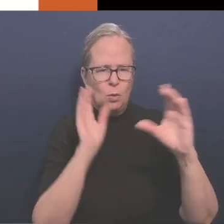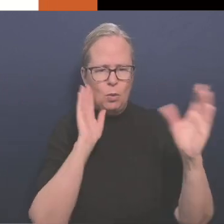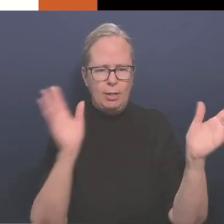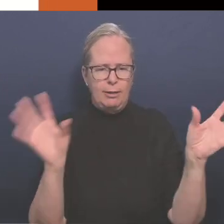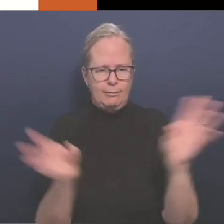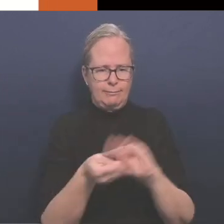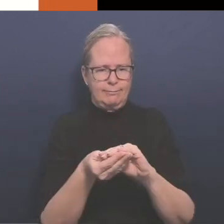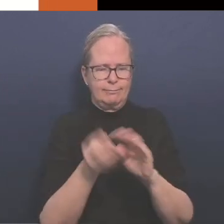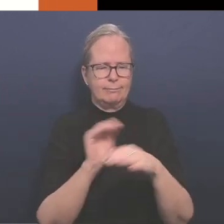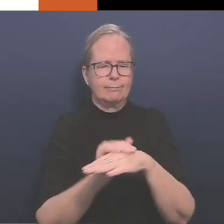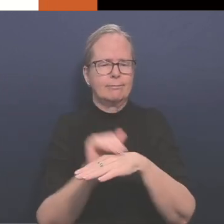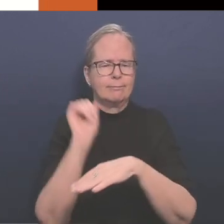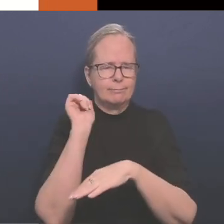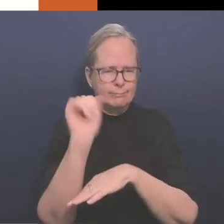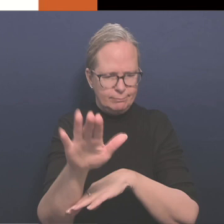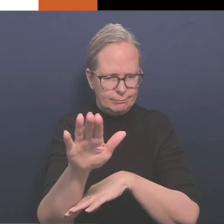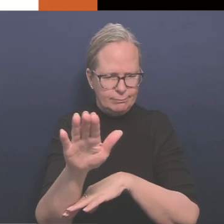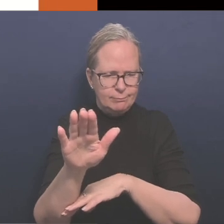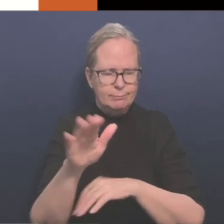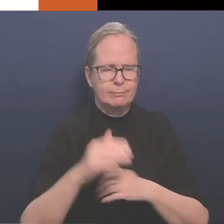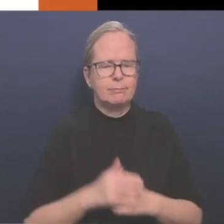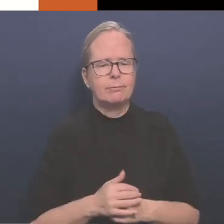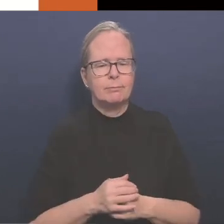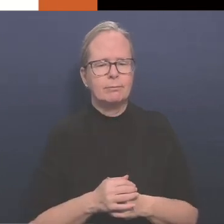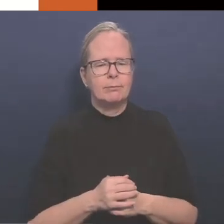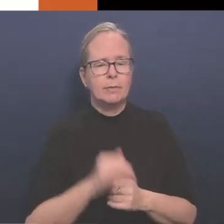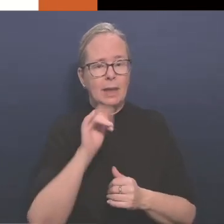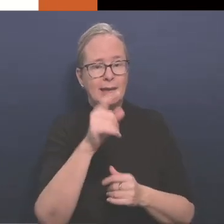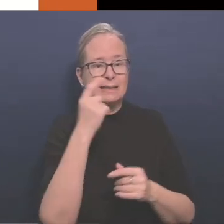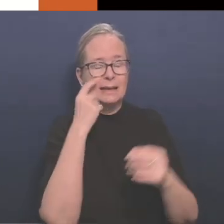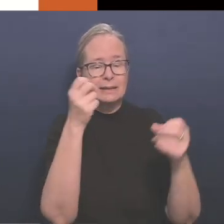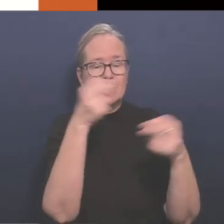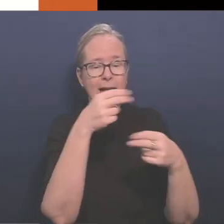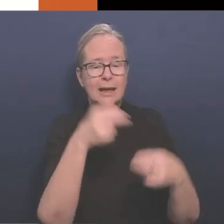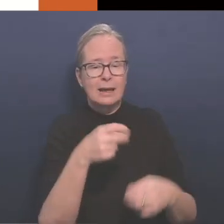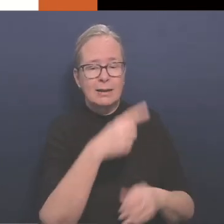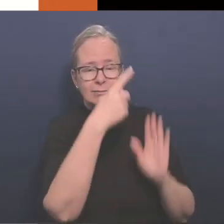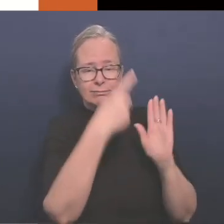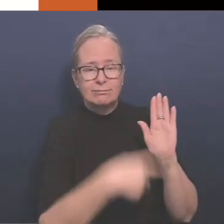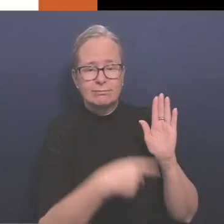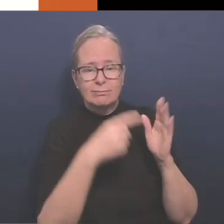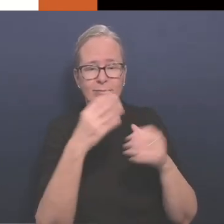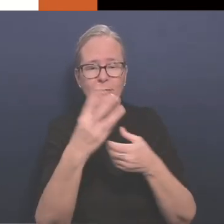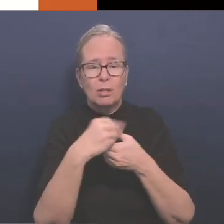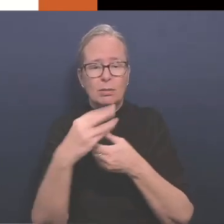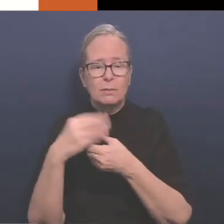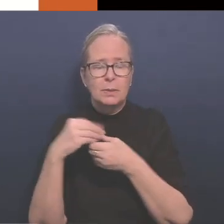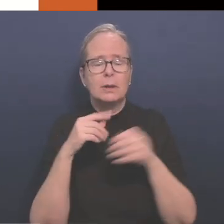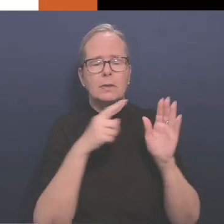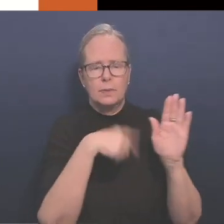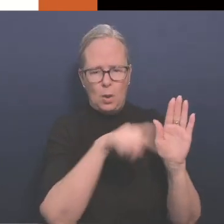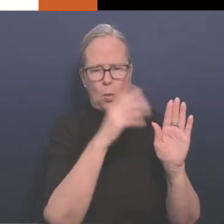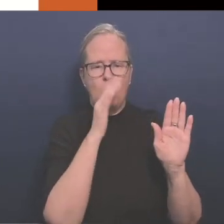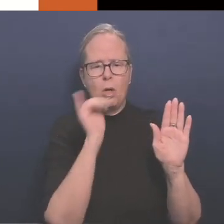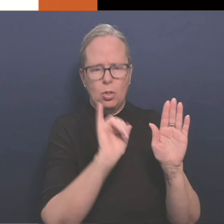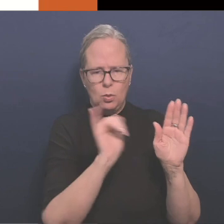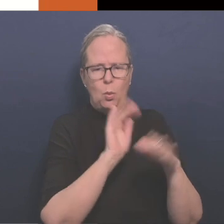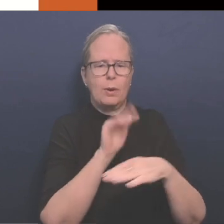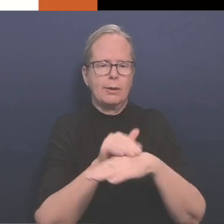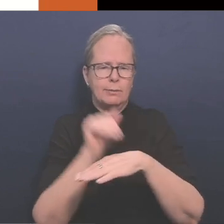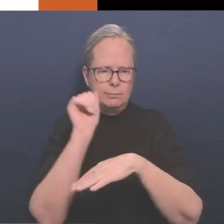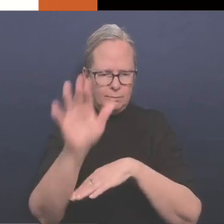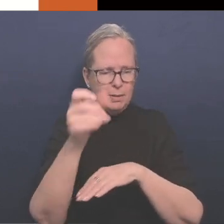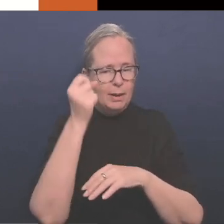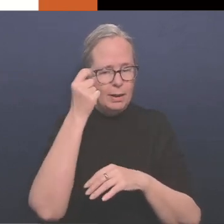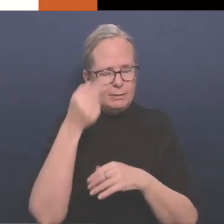community partners to embed financial empowerment initiatives into their existing services. And I've been closely involved in the development of the